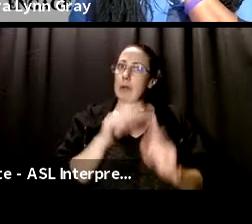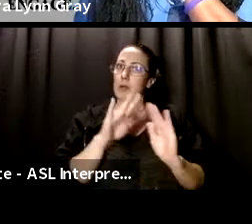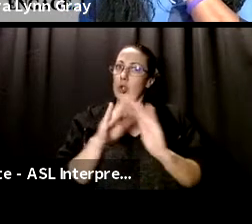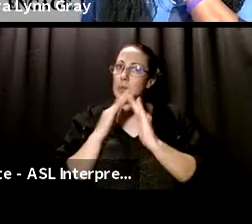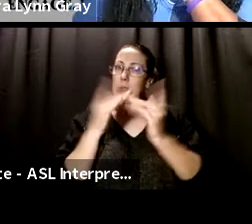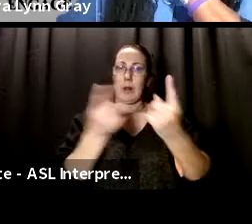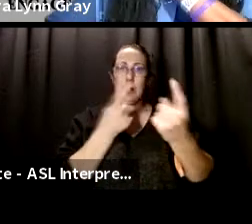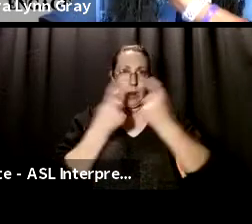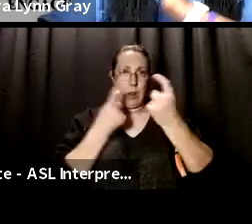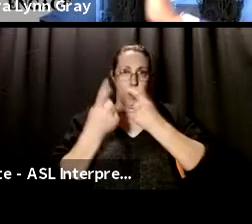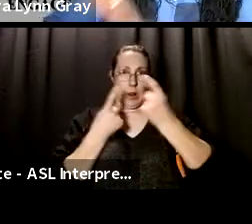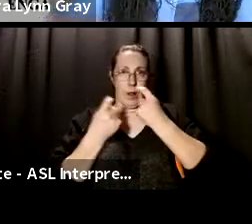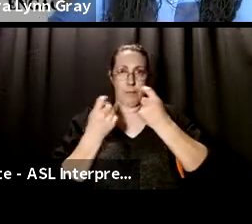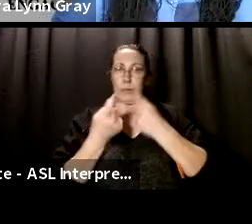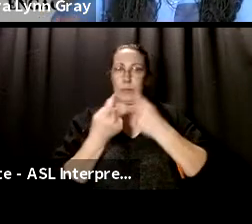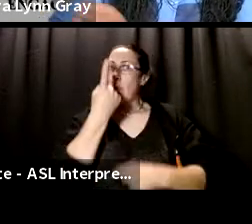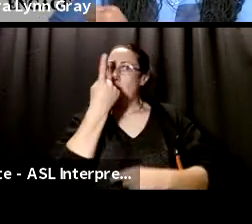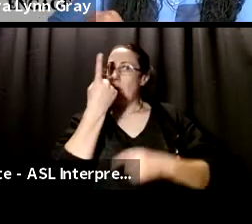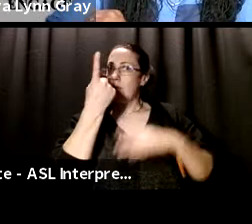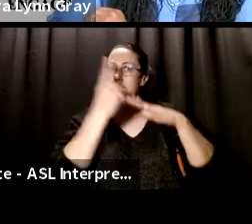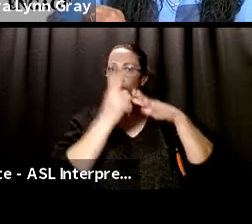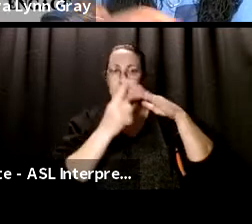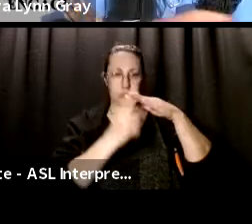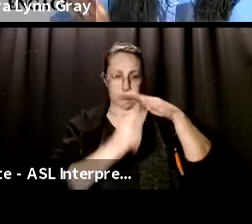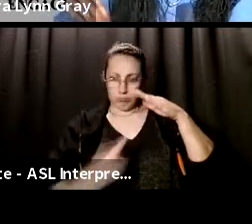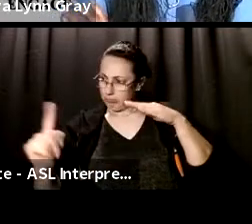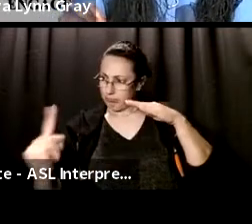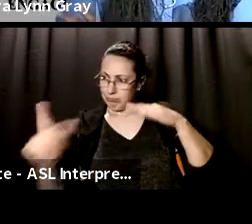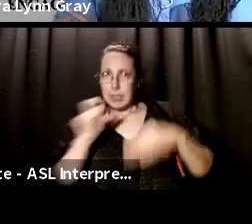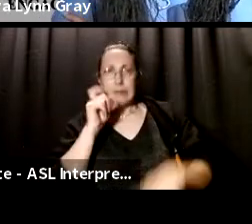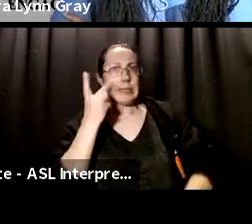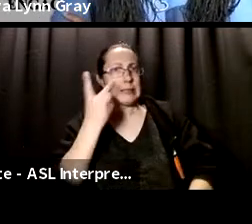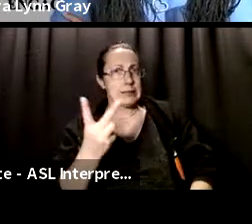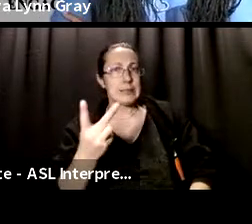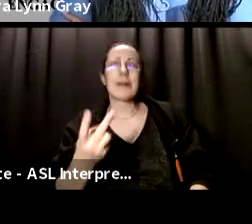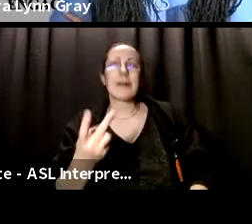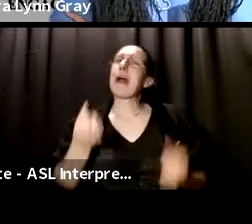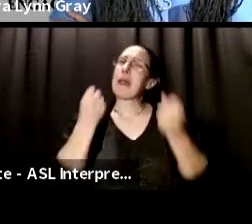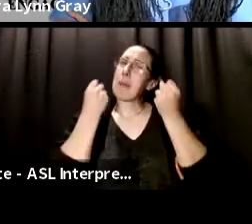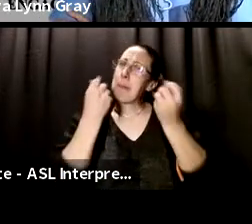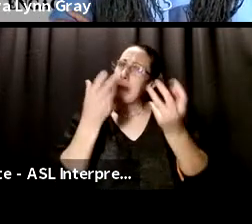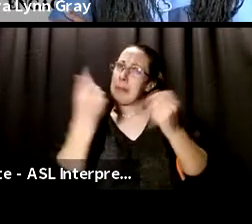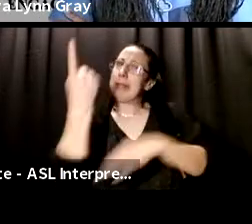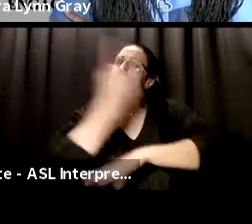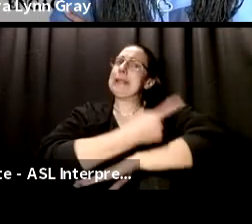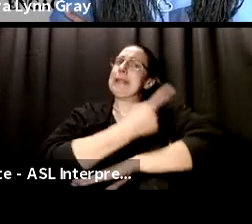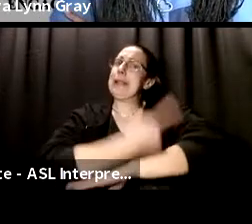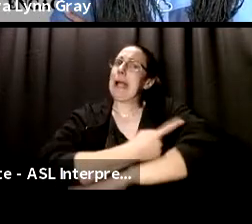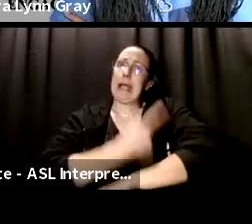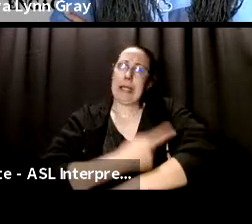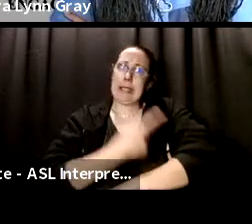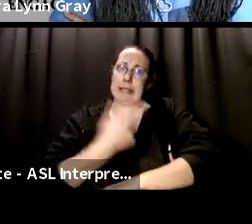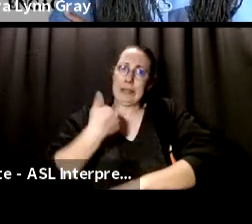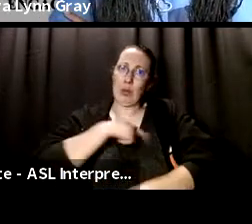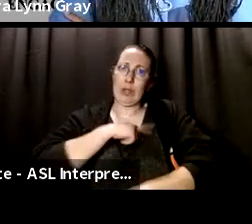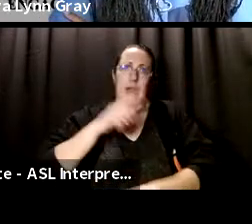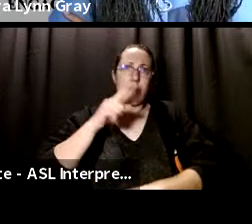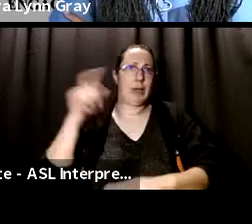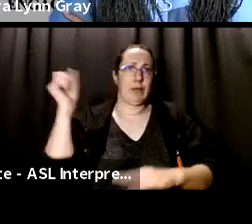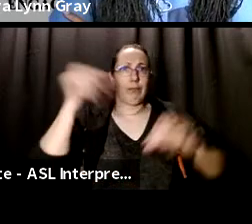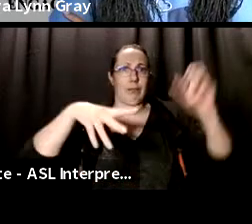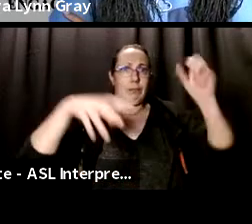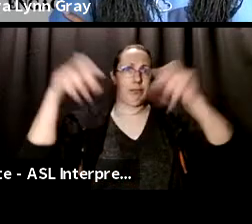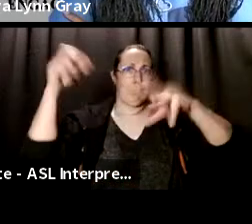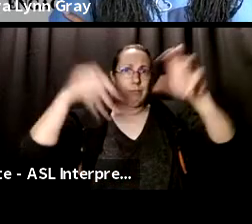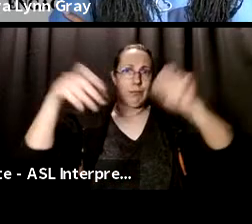One that was left out, and it was there's a lot of dates that have been thrown around in there, but when do we think the community will actually be